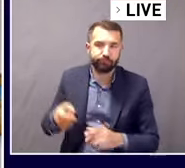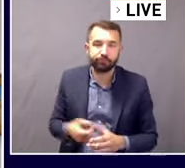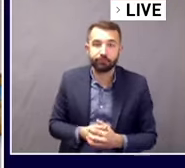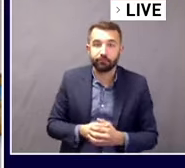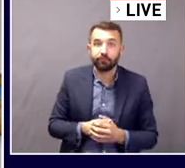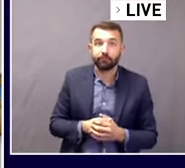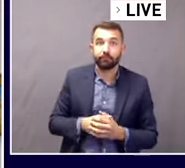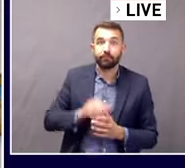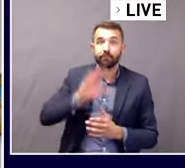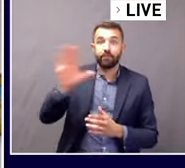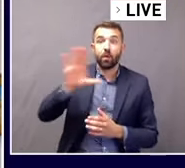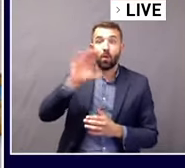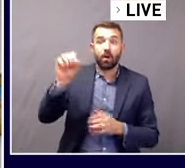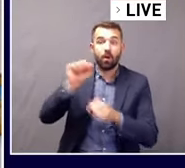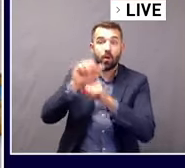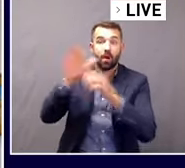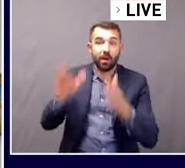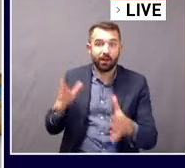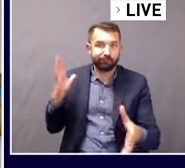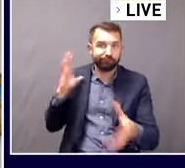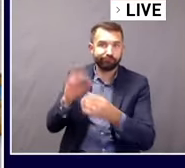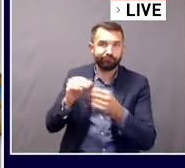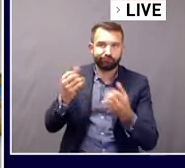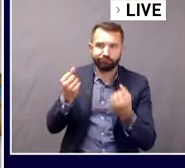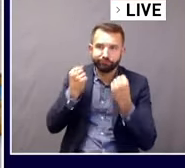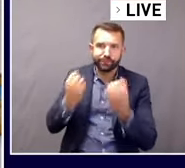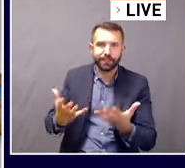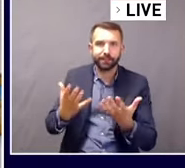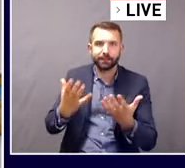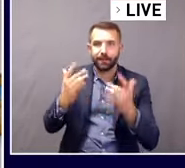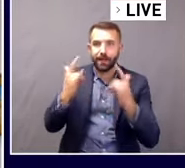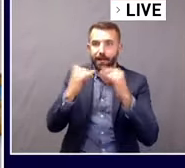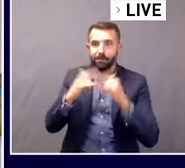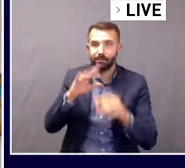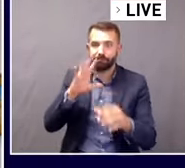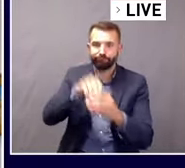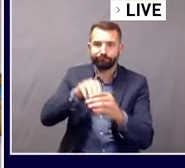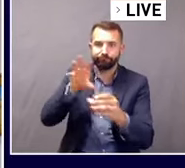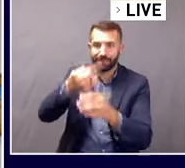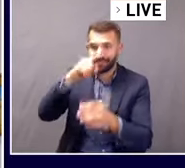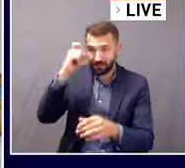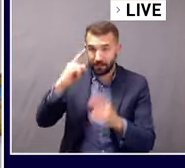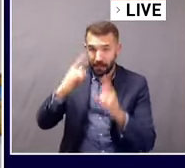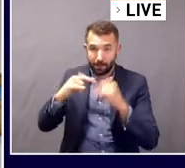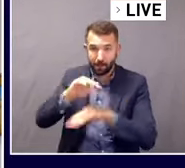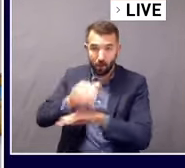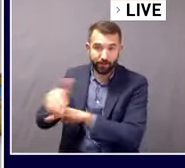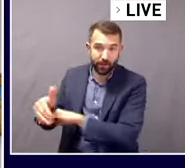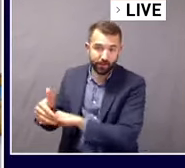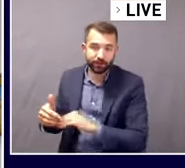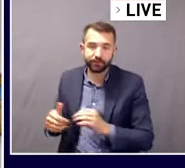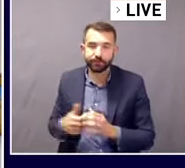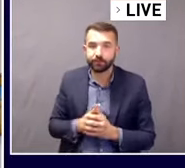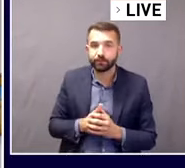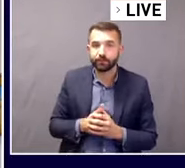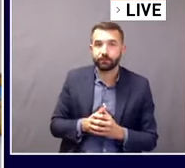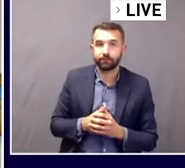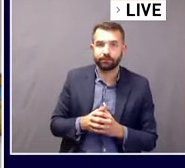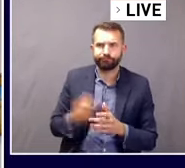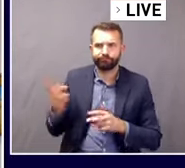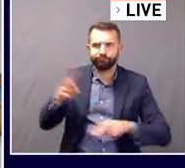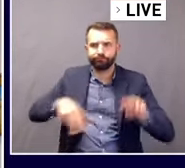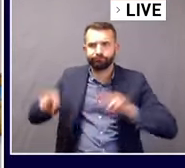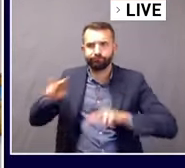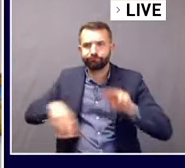and put into place a series of steps that many camps in Maine followed, and found that when those steps were adhered to, transmission